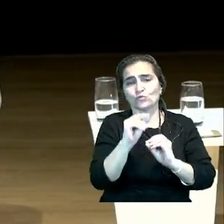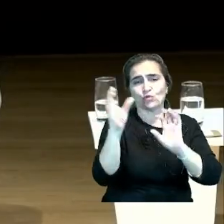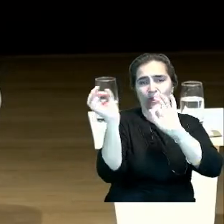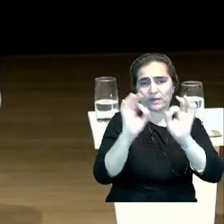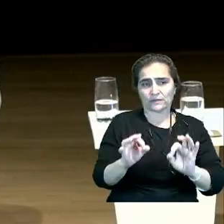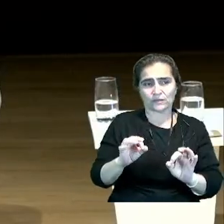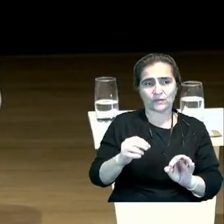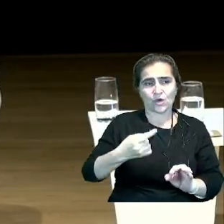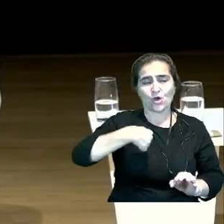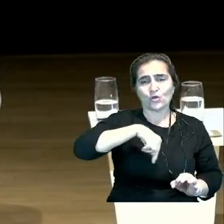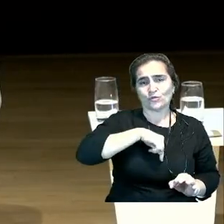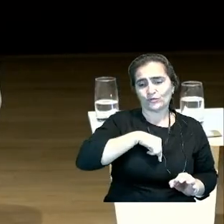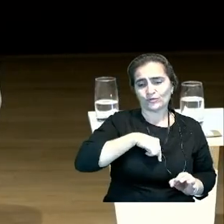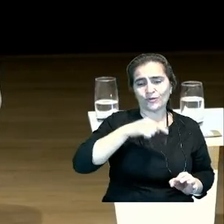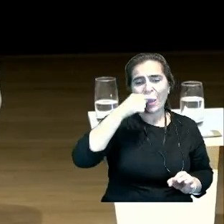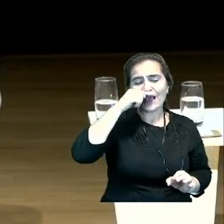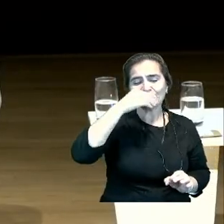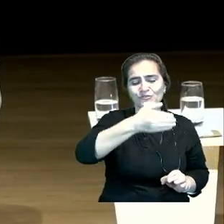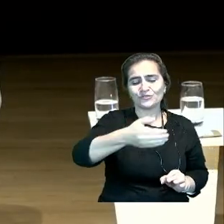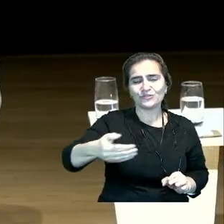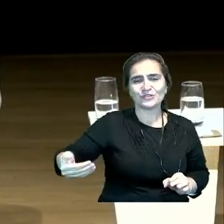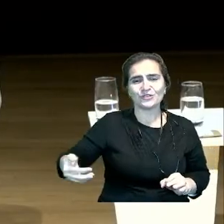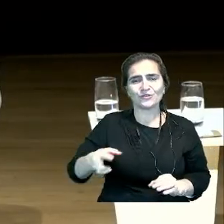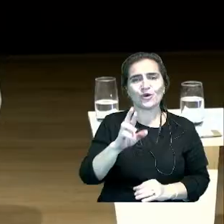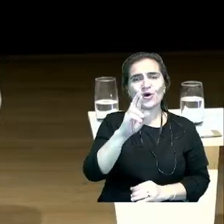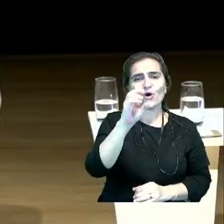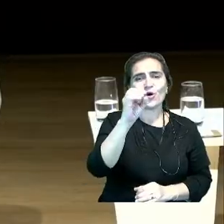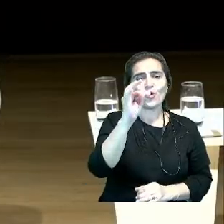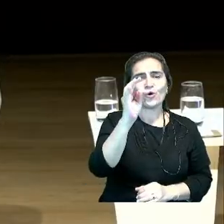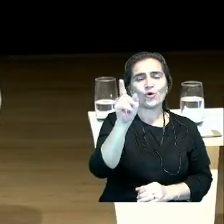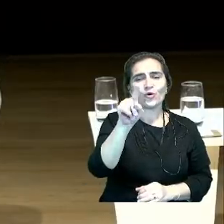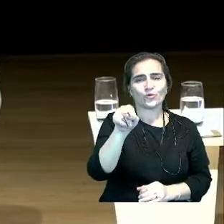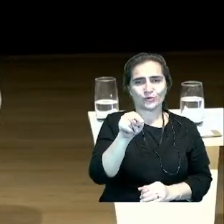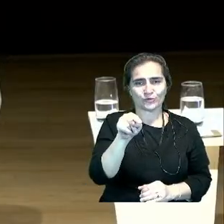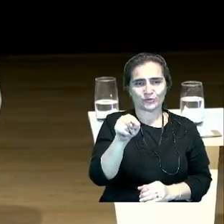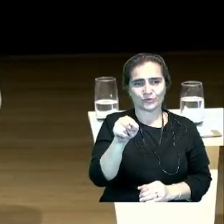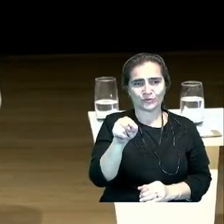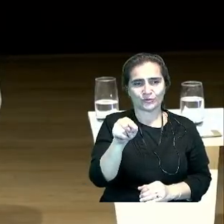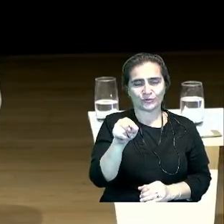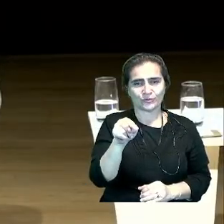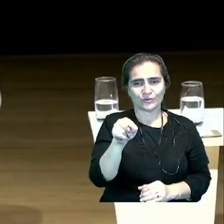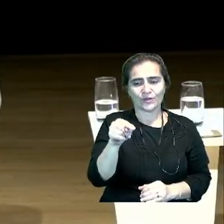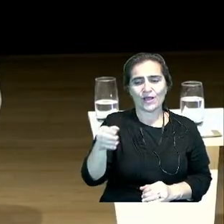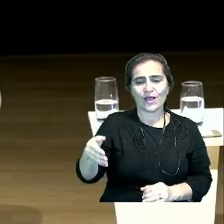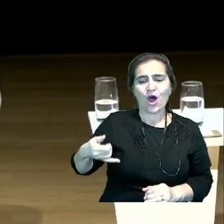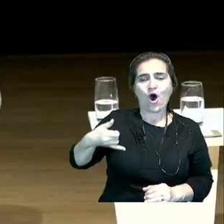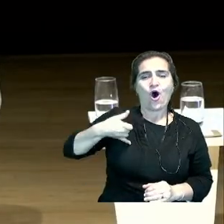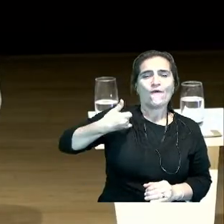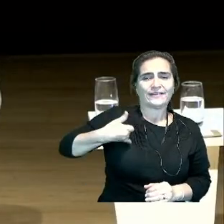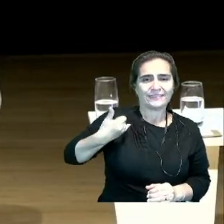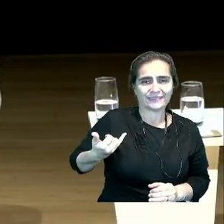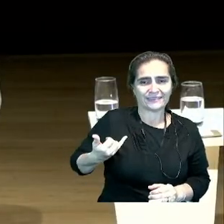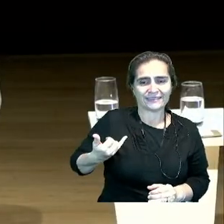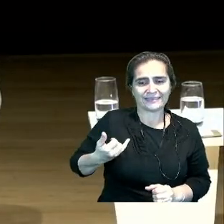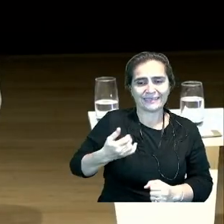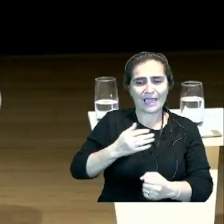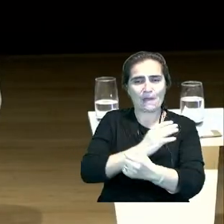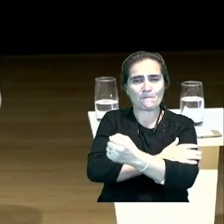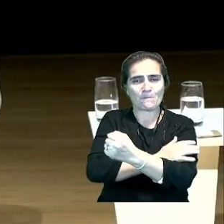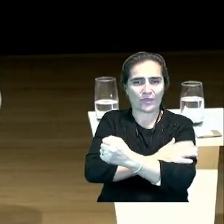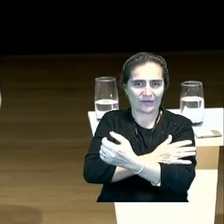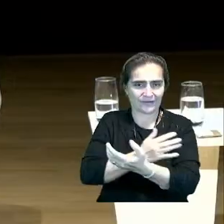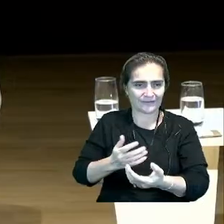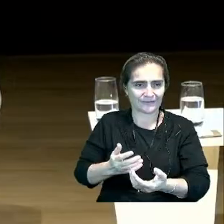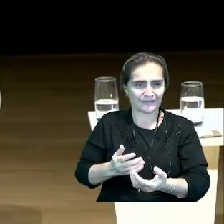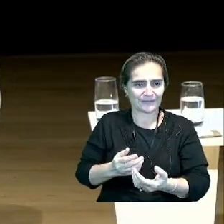organize our country previously, and we are all broken children, if you will, in our teenage years, trying to experience how